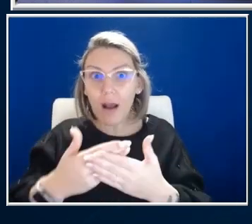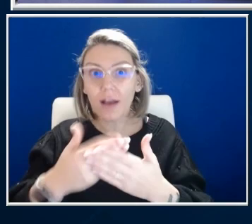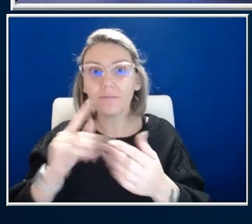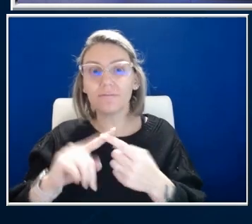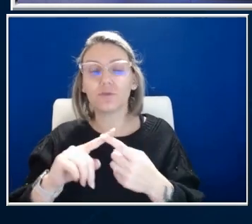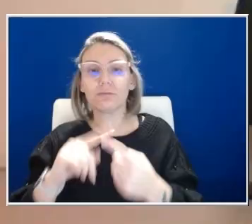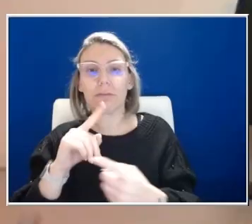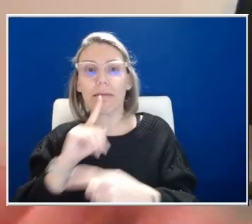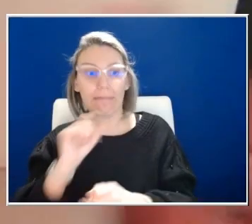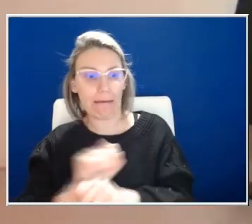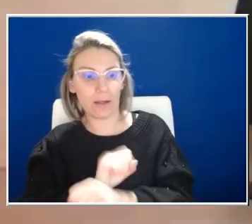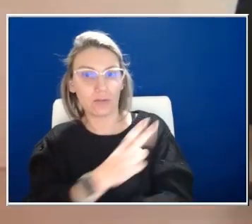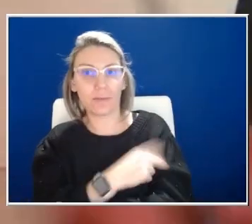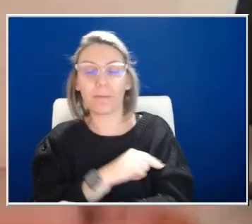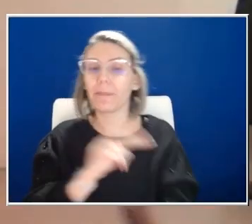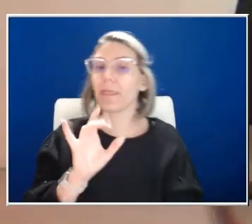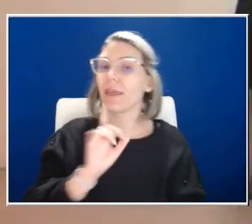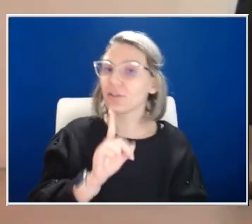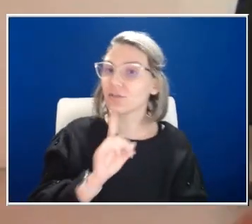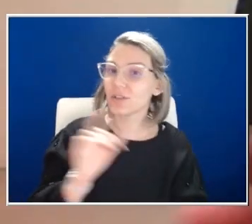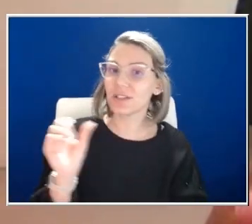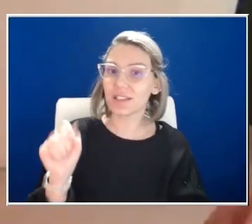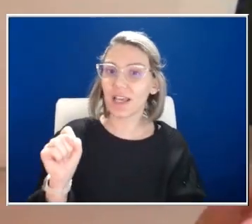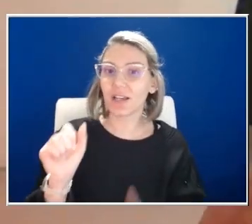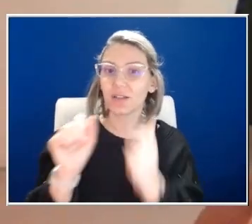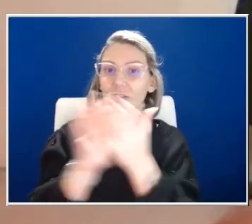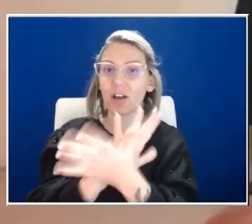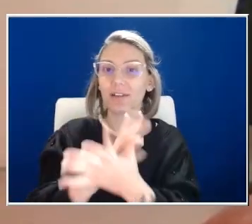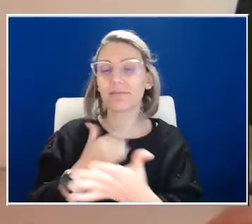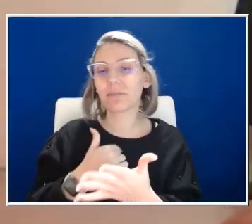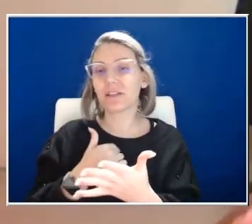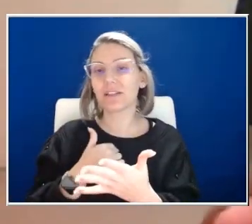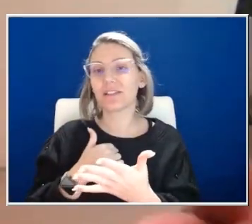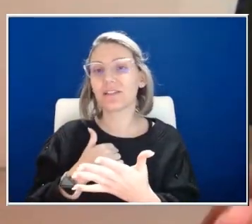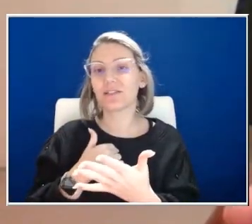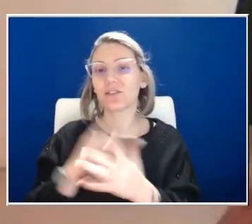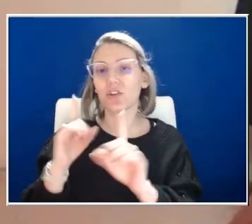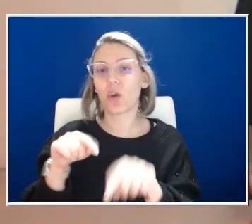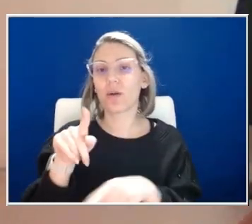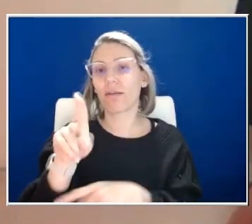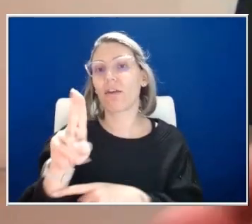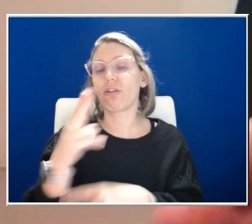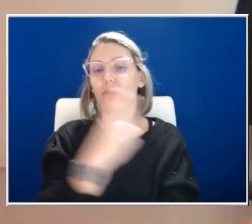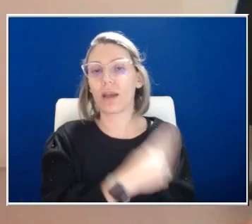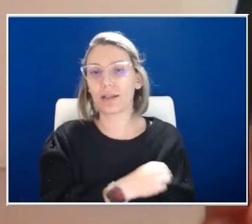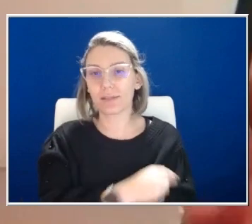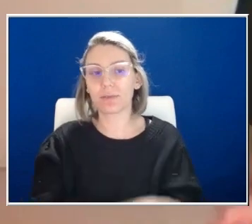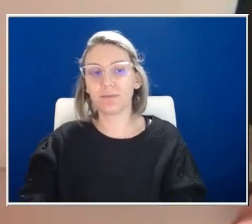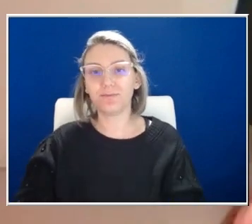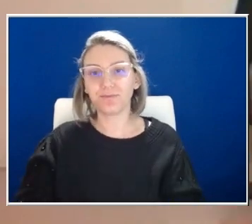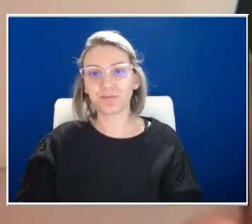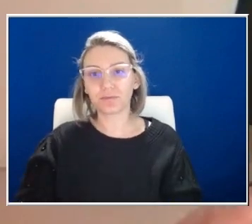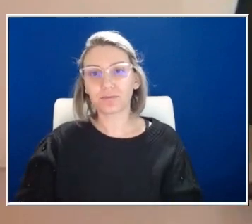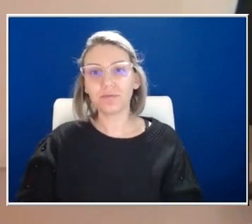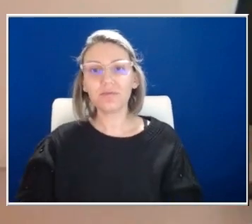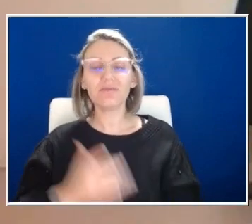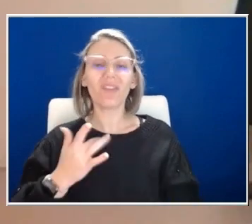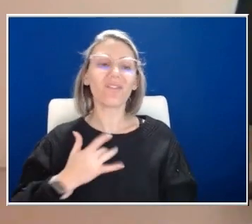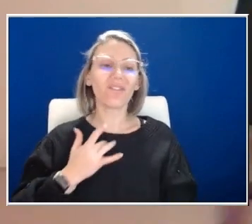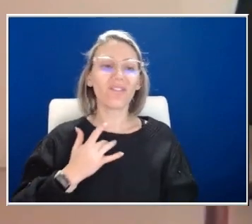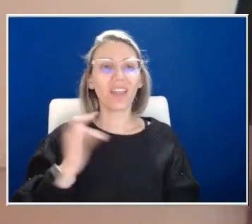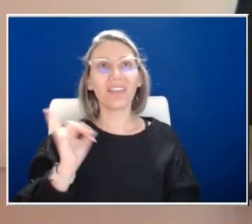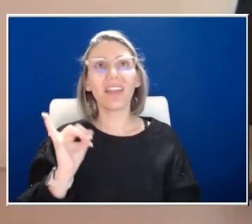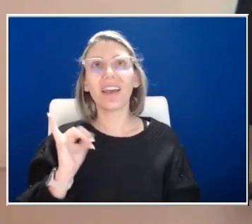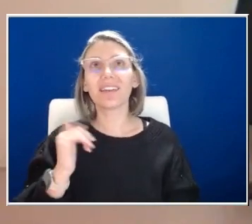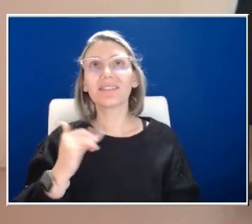that is actually what caused me to come to KU Hospital. I felt like I had something to